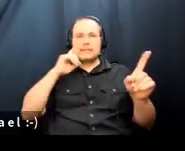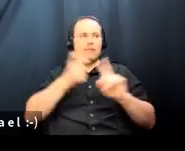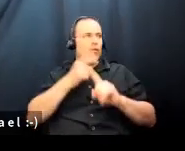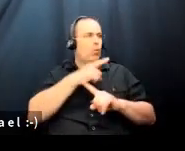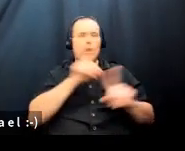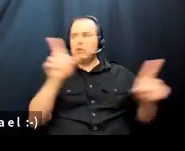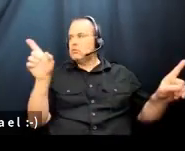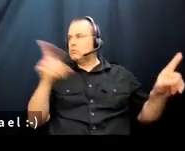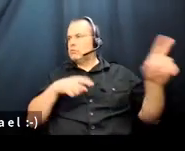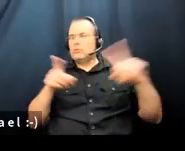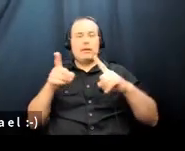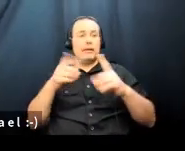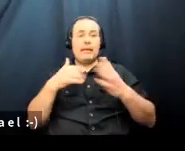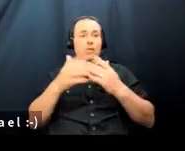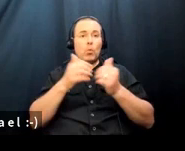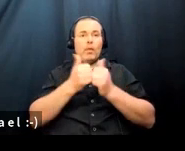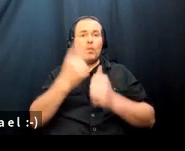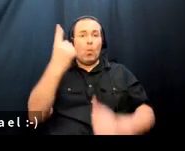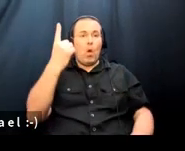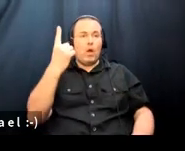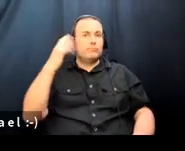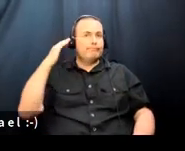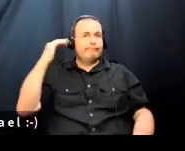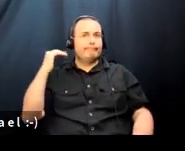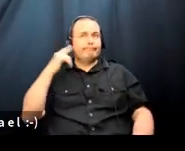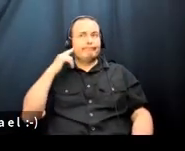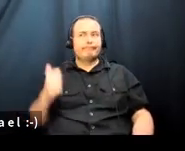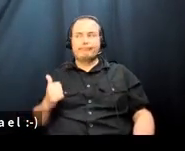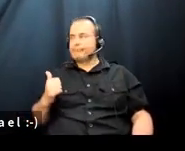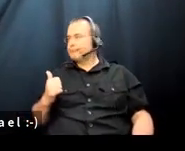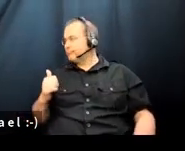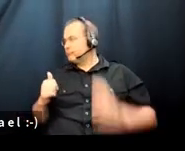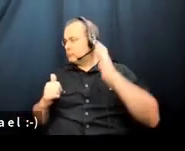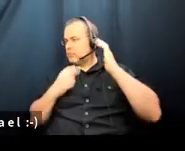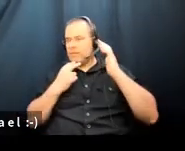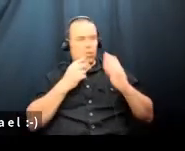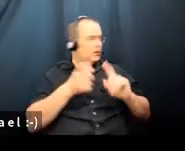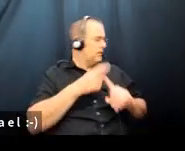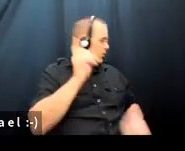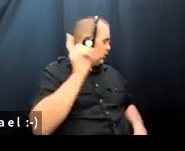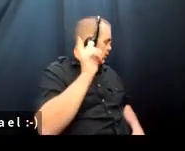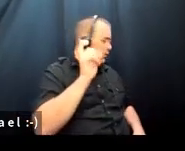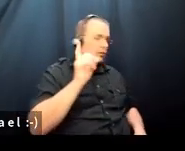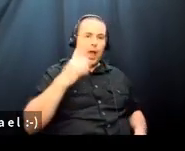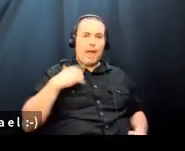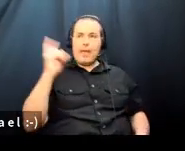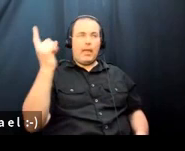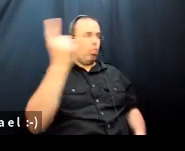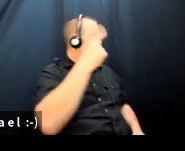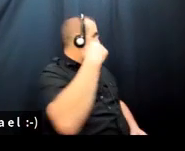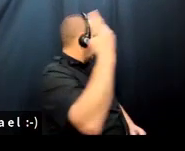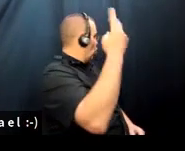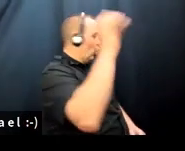mild unilateral hearing loss, I may not be able to find your voice in the room, so I may turn completely around to find